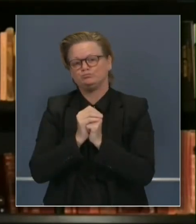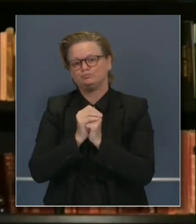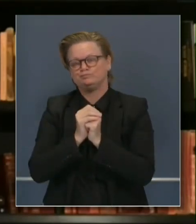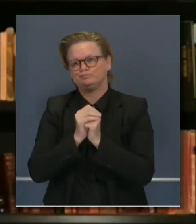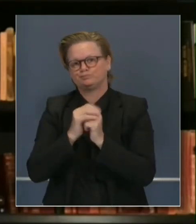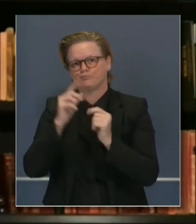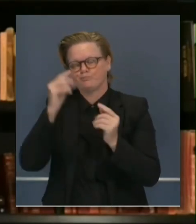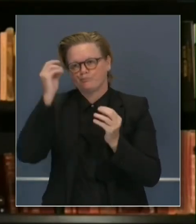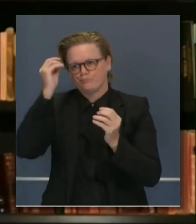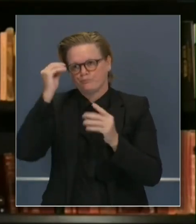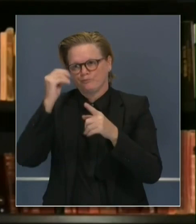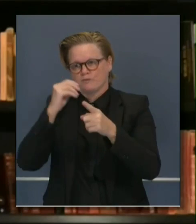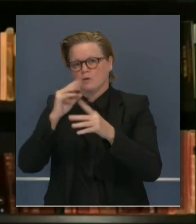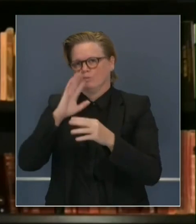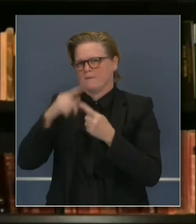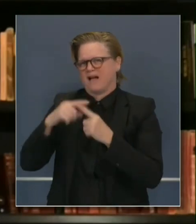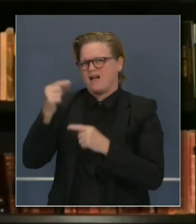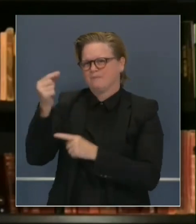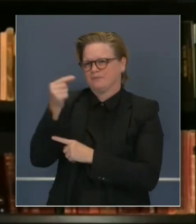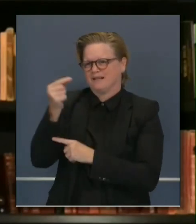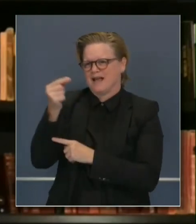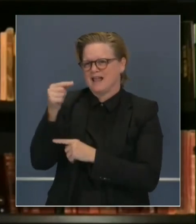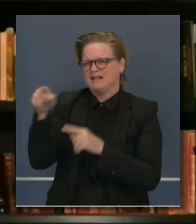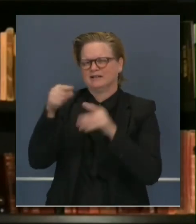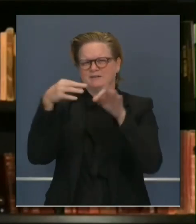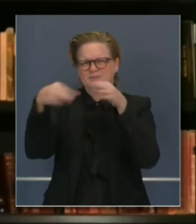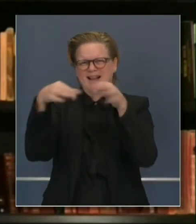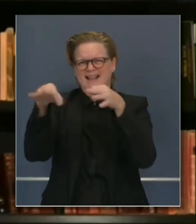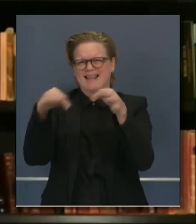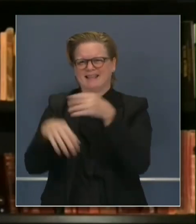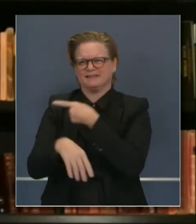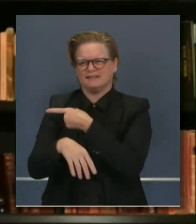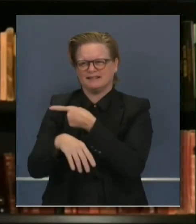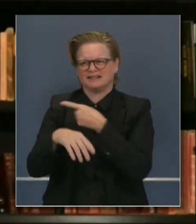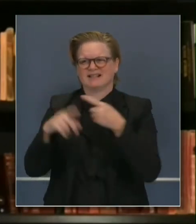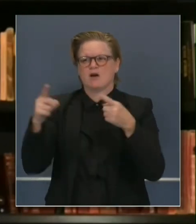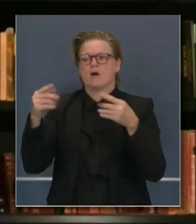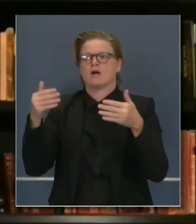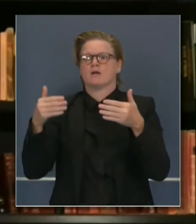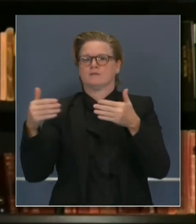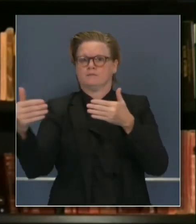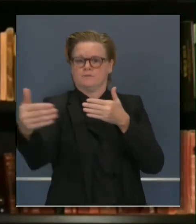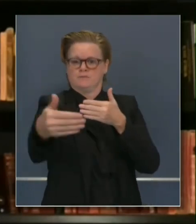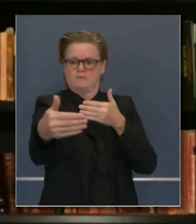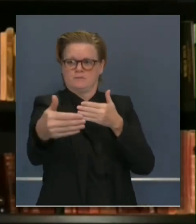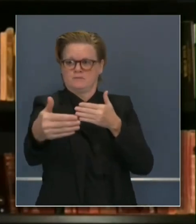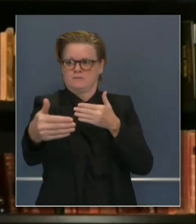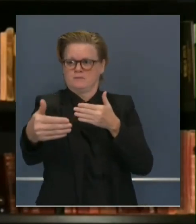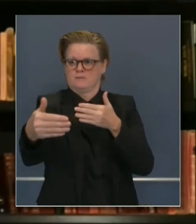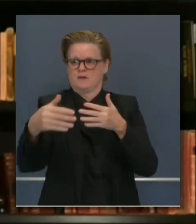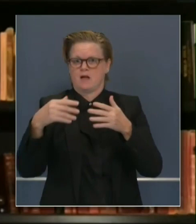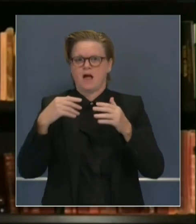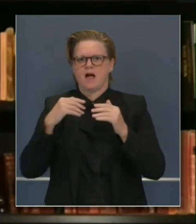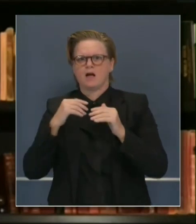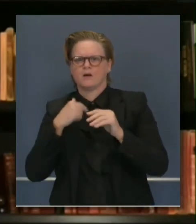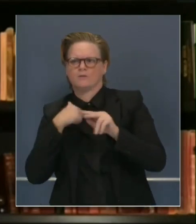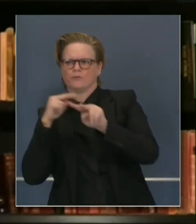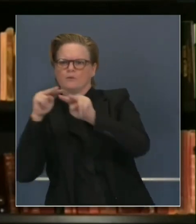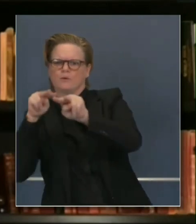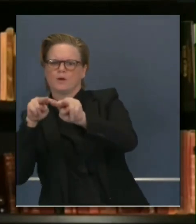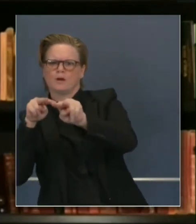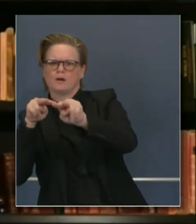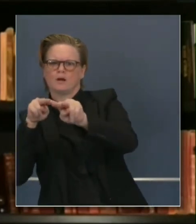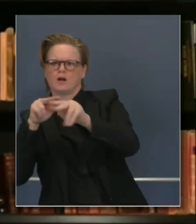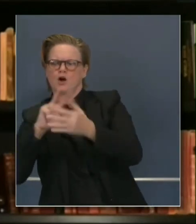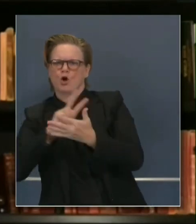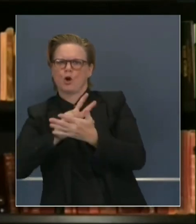also be looking 4 weeks forward and making determinations after 3 weeks of where the trend lines are